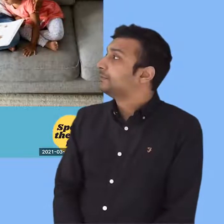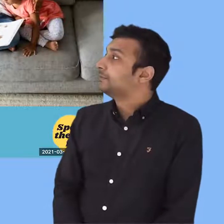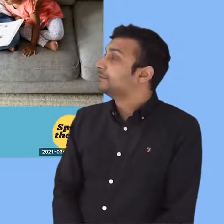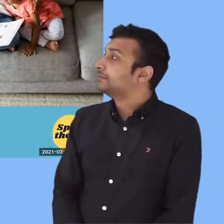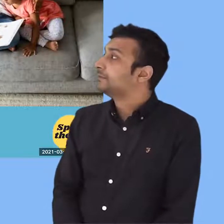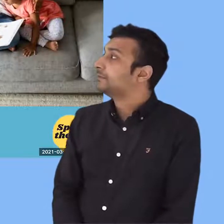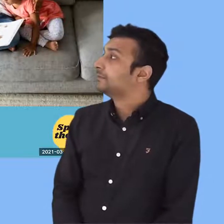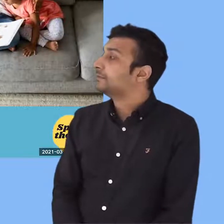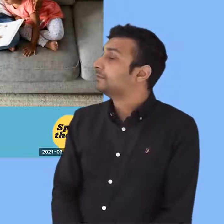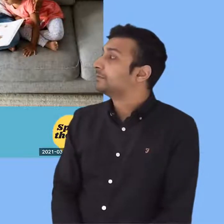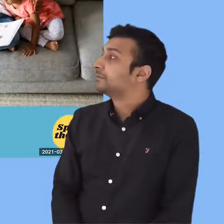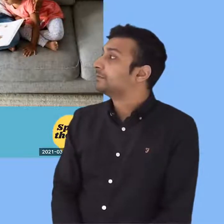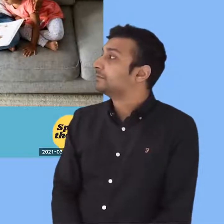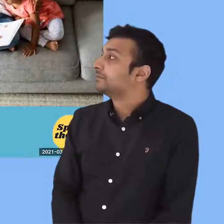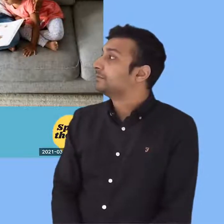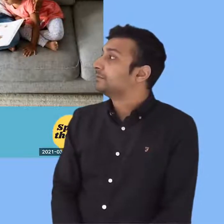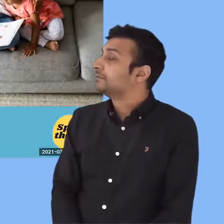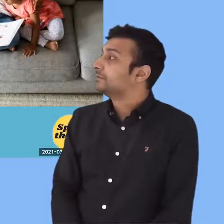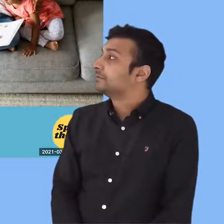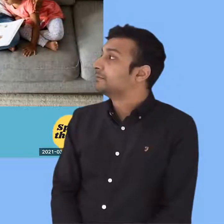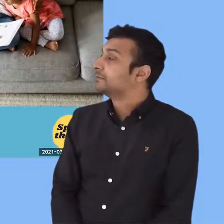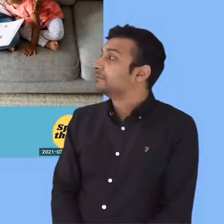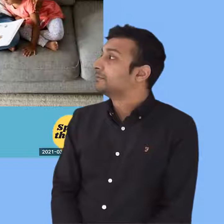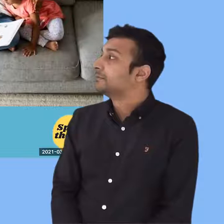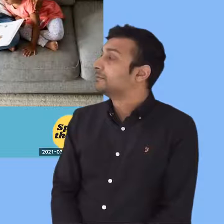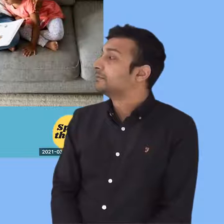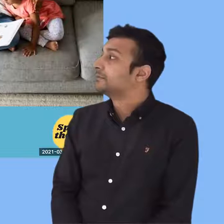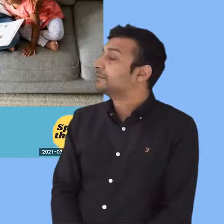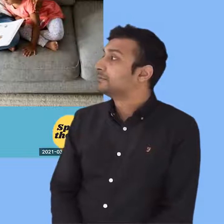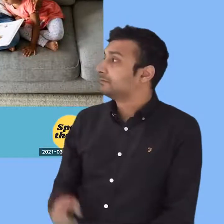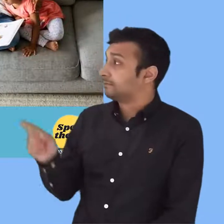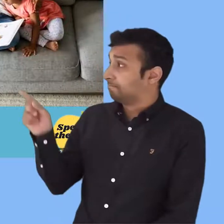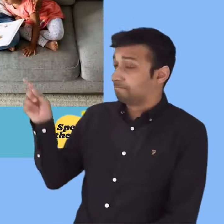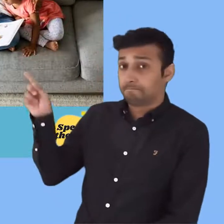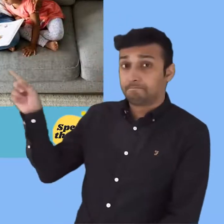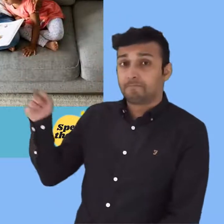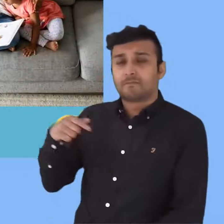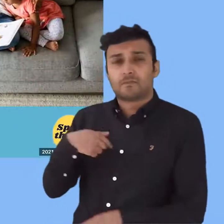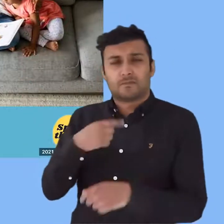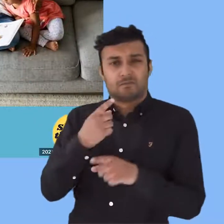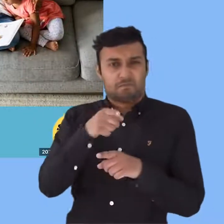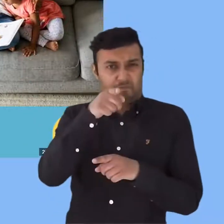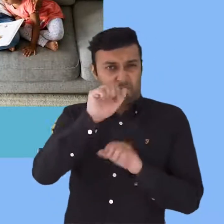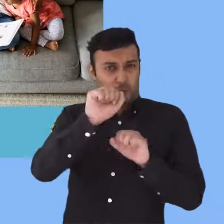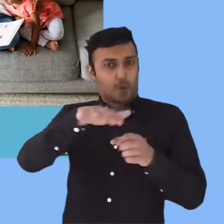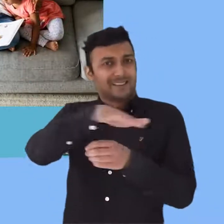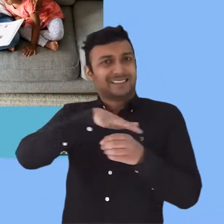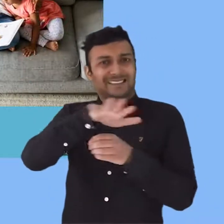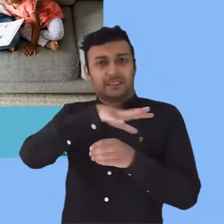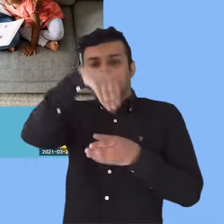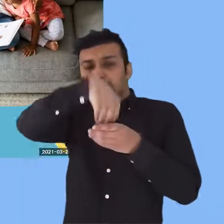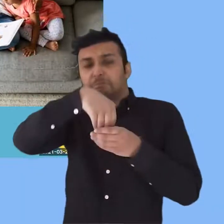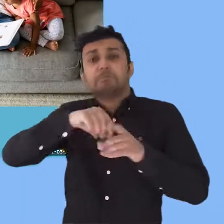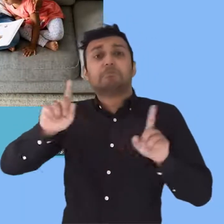So next, we're going to have a closer look at who is in your setting. So what is the racial, linguistic,